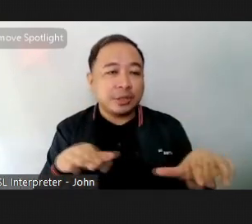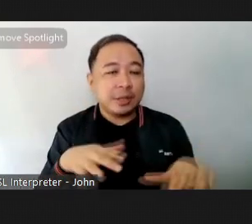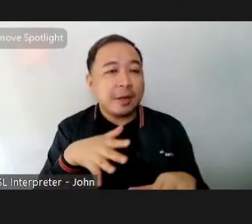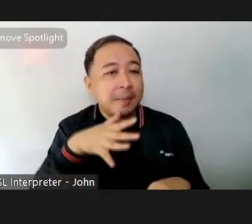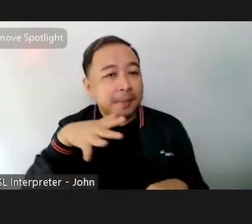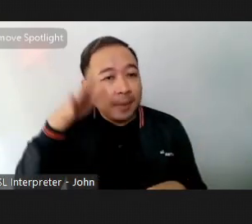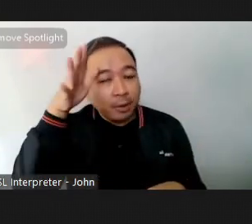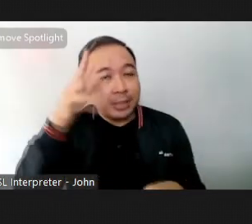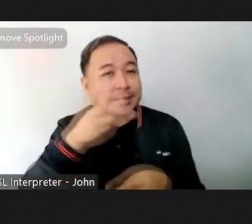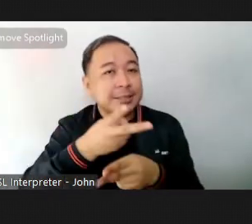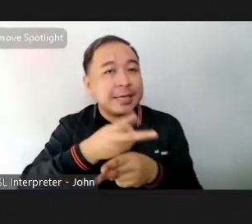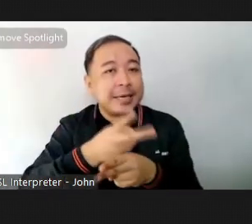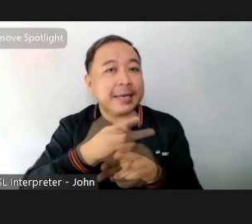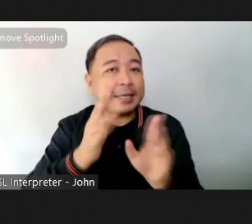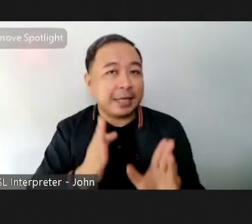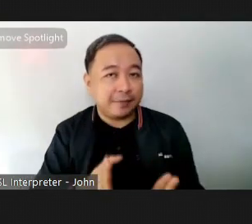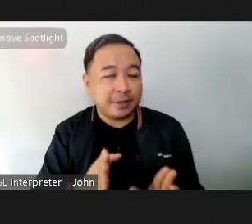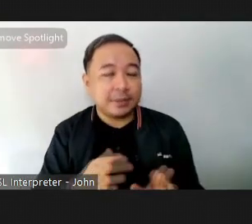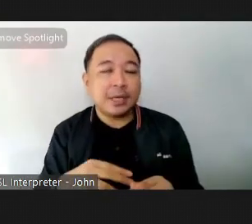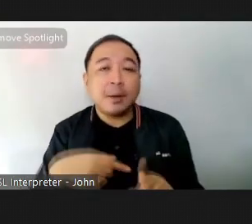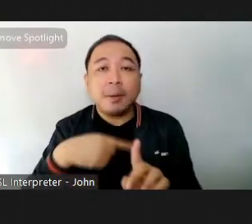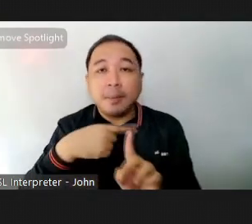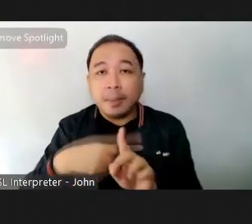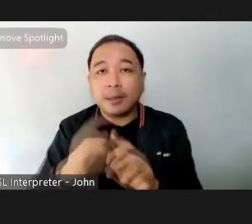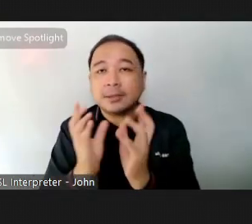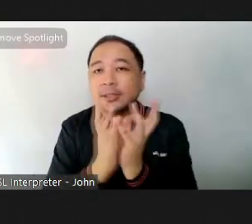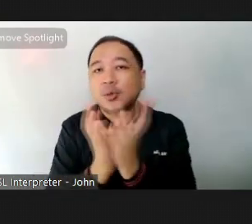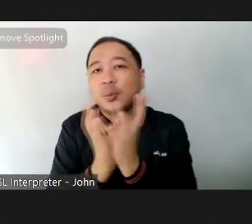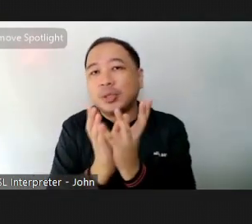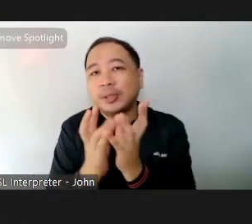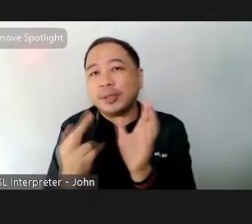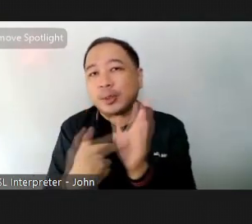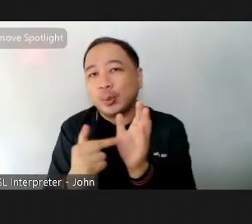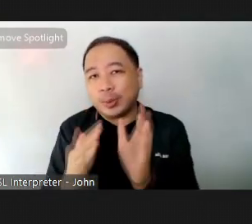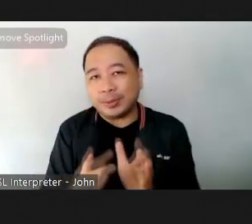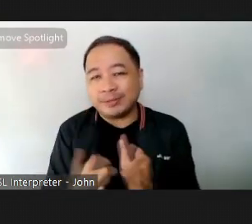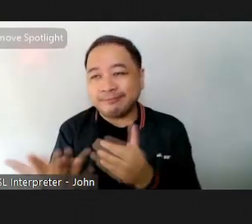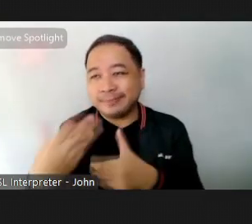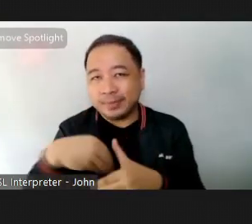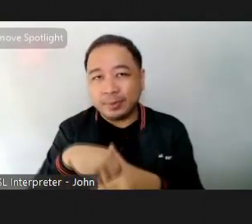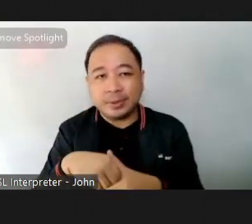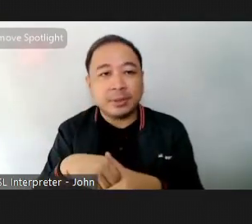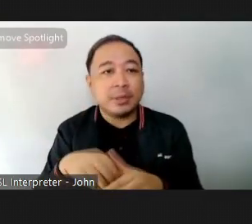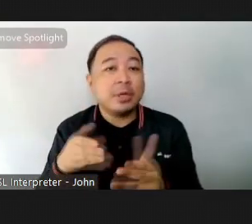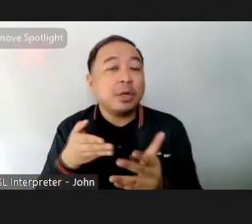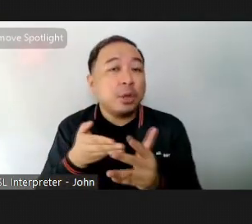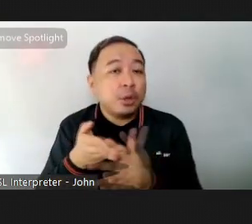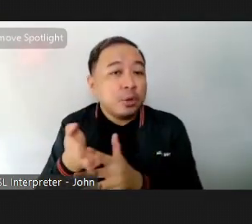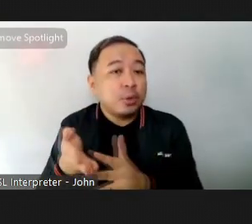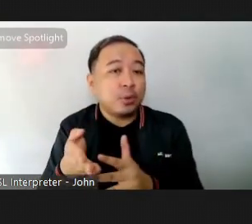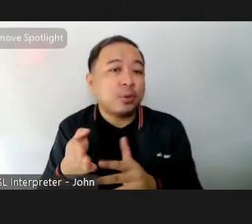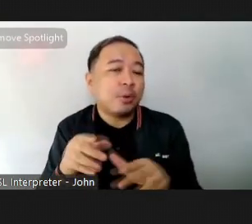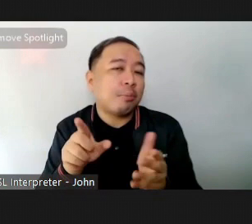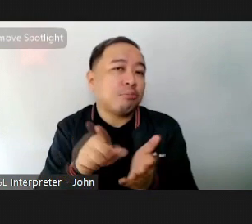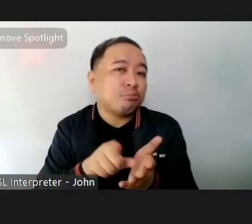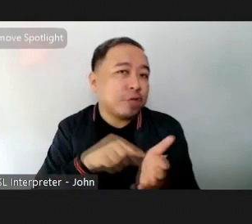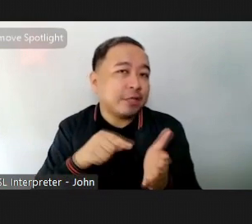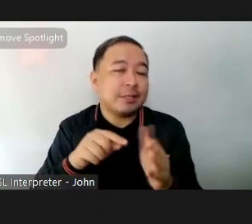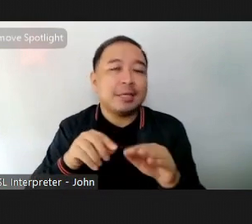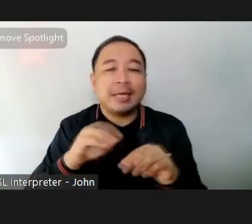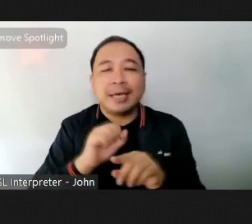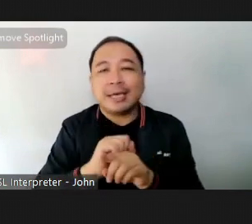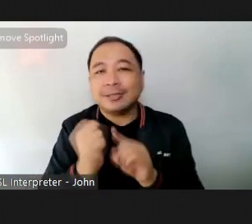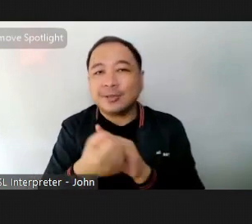and caregivers, as well as the community stakeholders, which will be reached through the means of print and social media